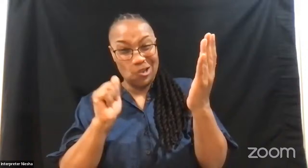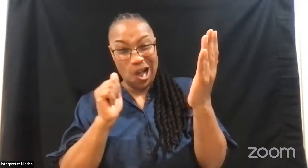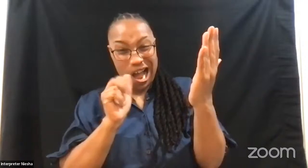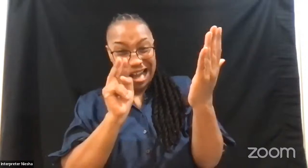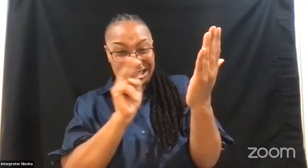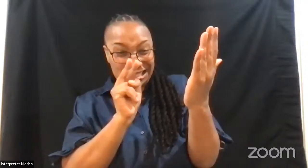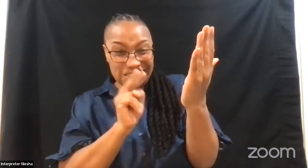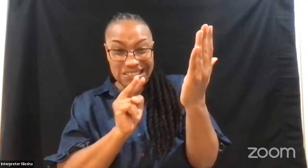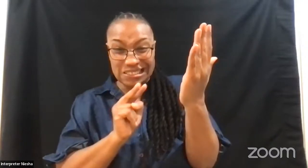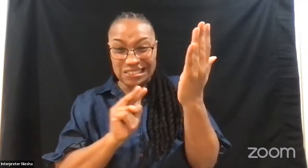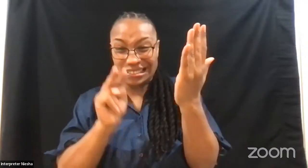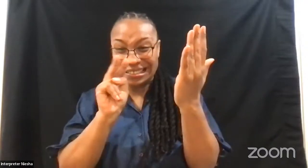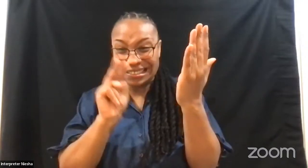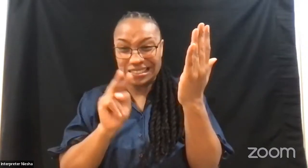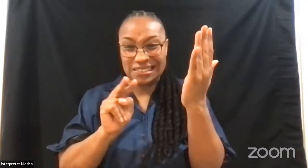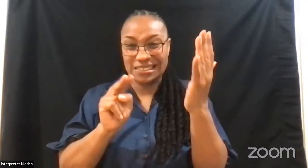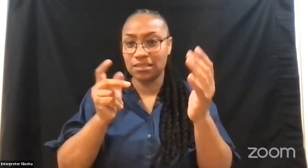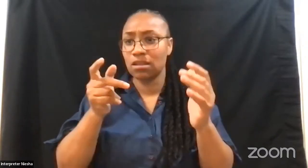just to find